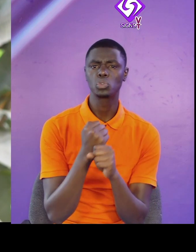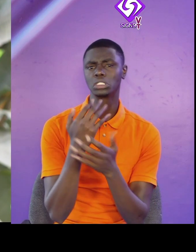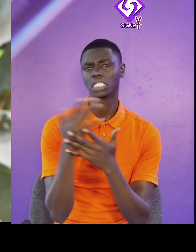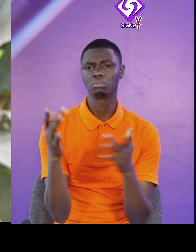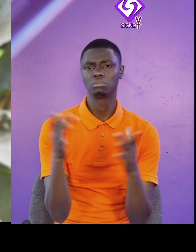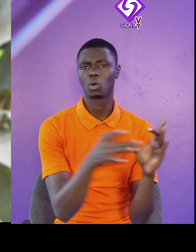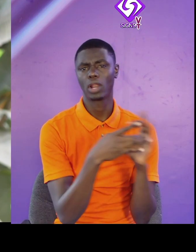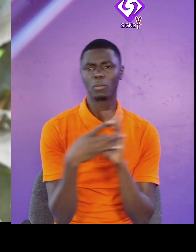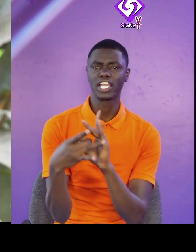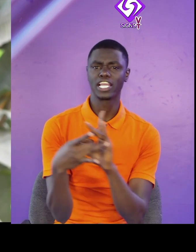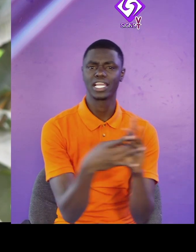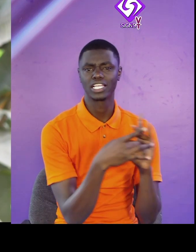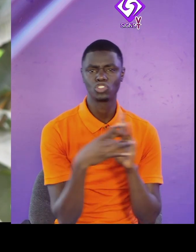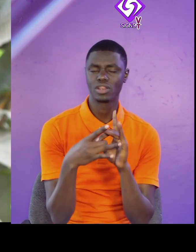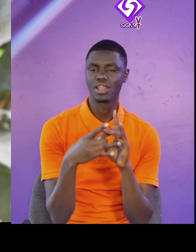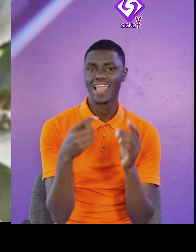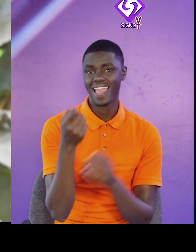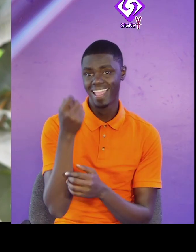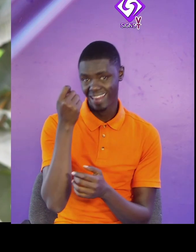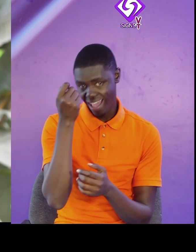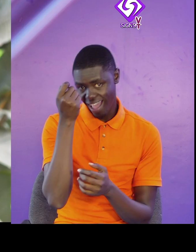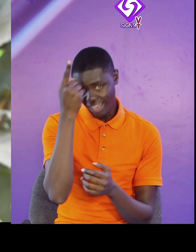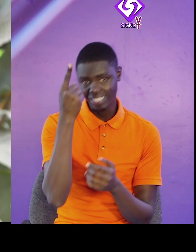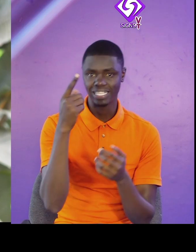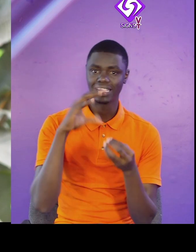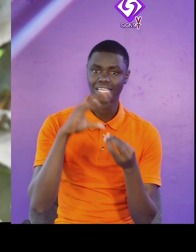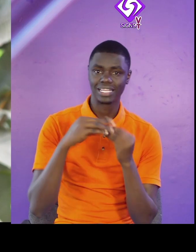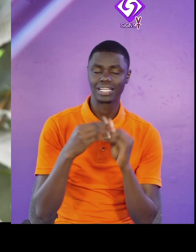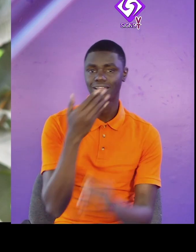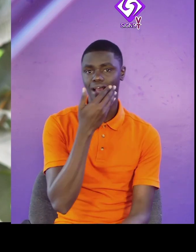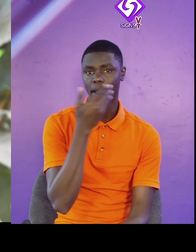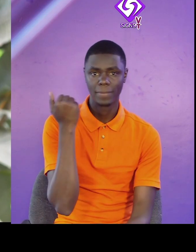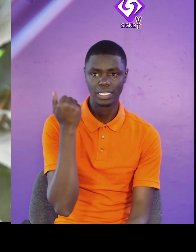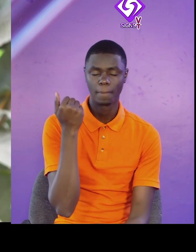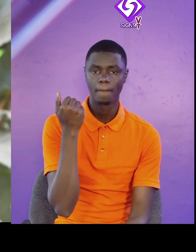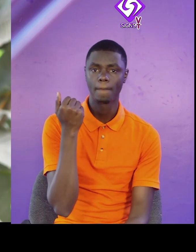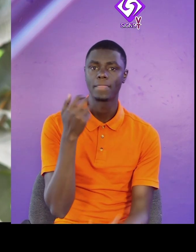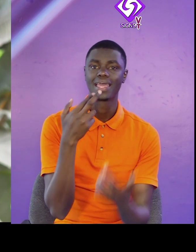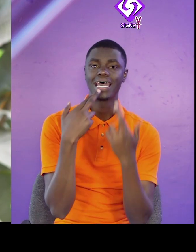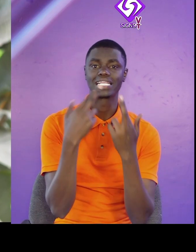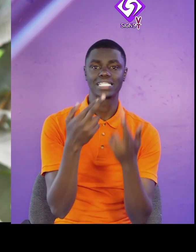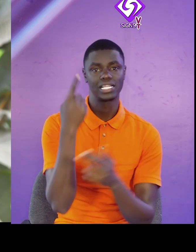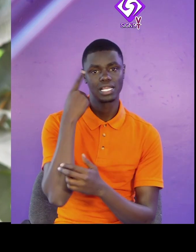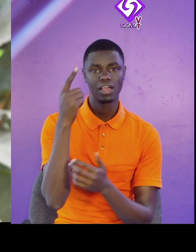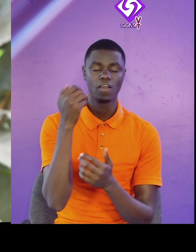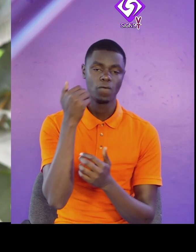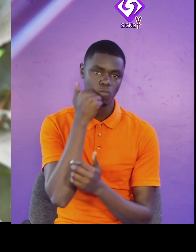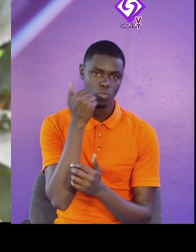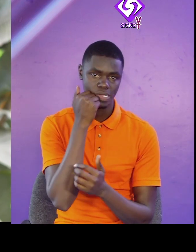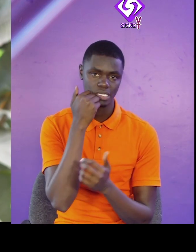understanding of creating a better outcome for patients, really. That's the ultimate